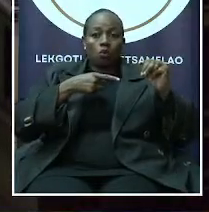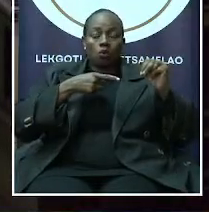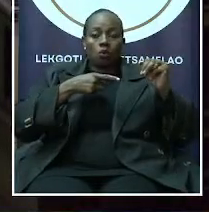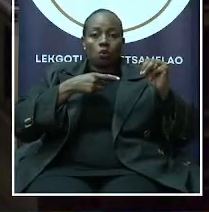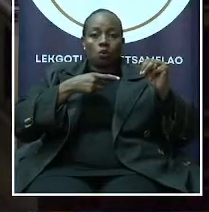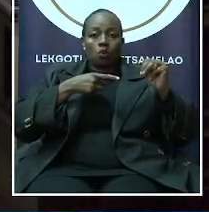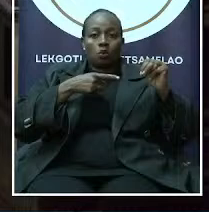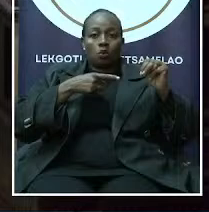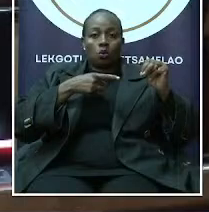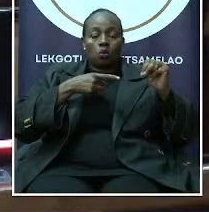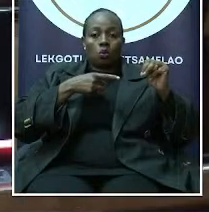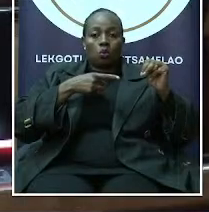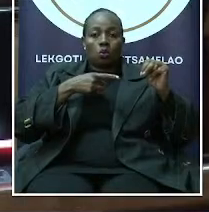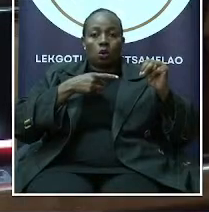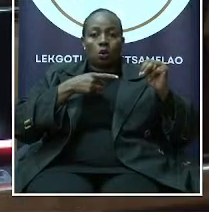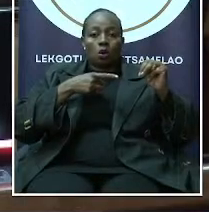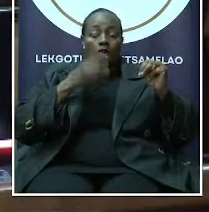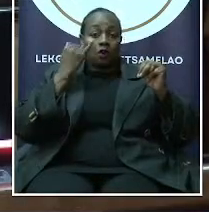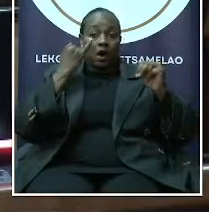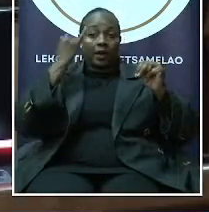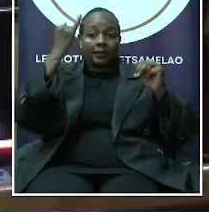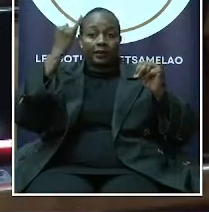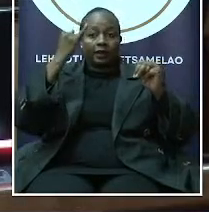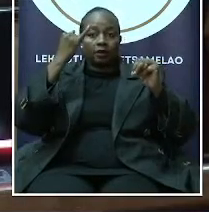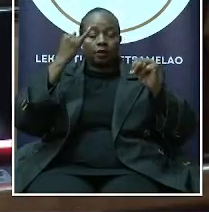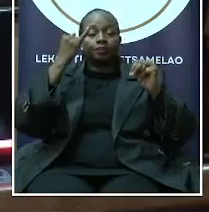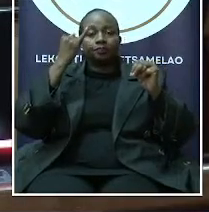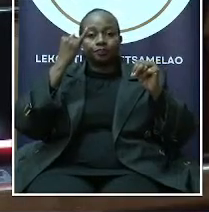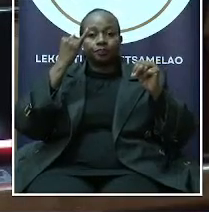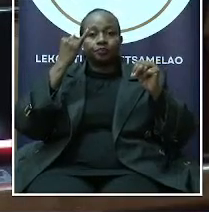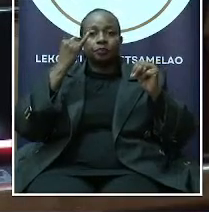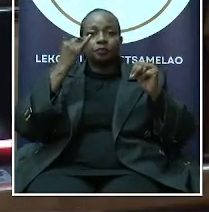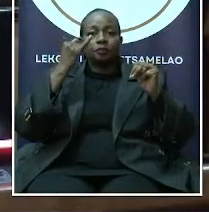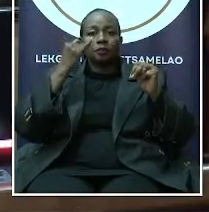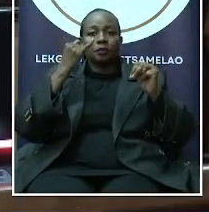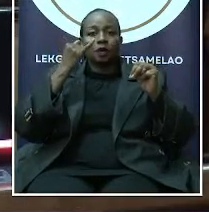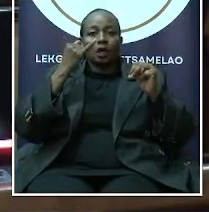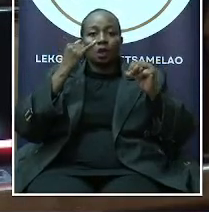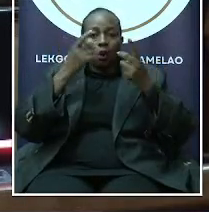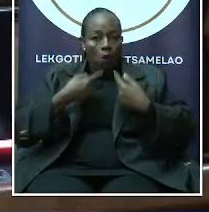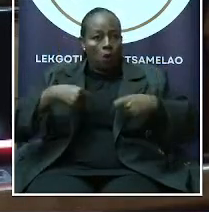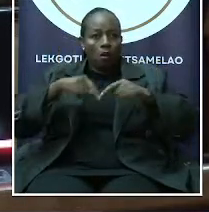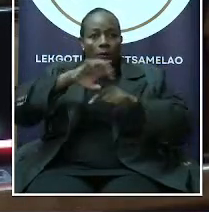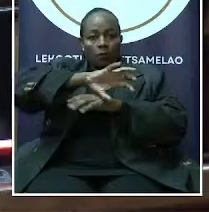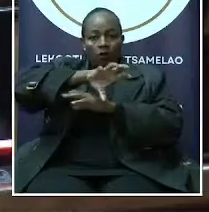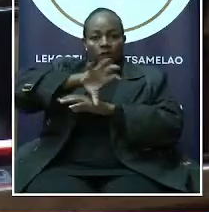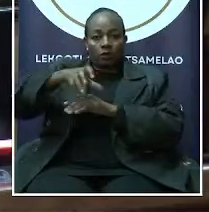proof and concept for broader replication across the province.